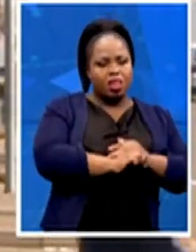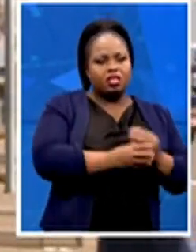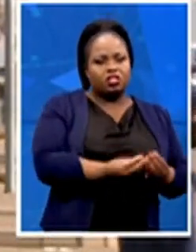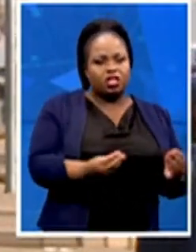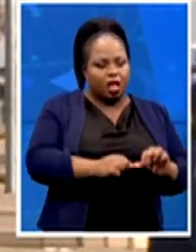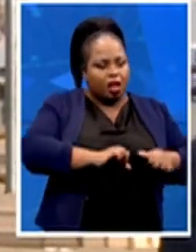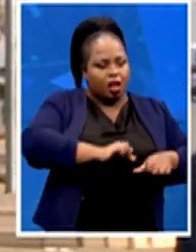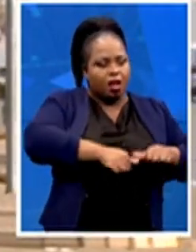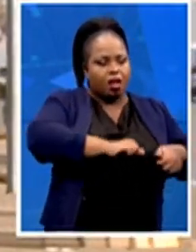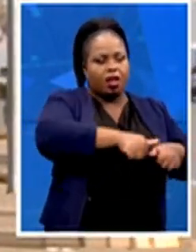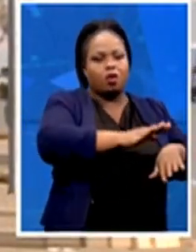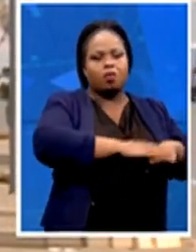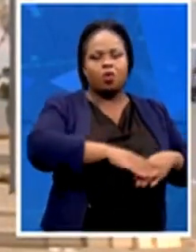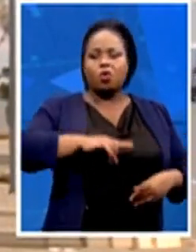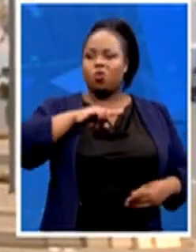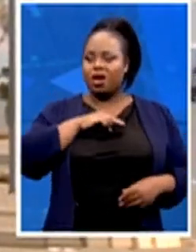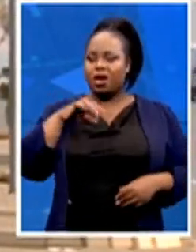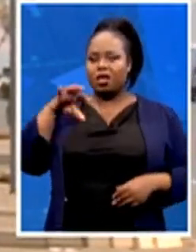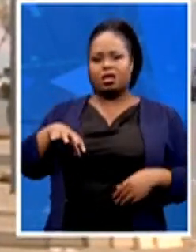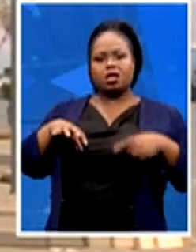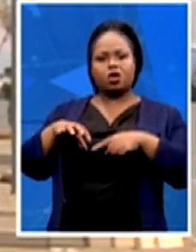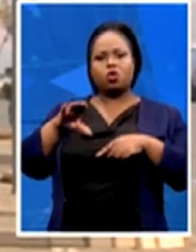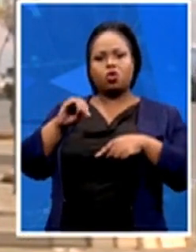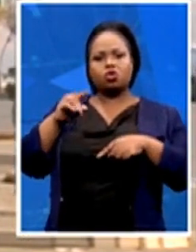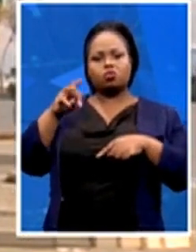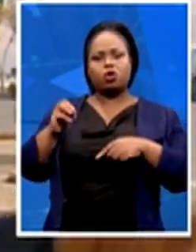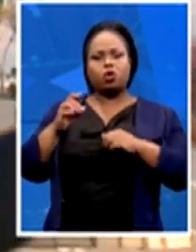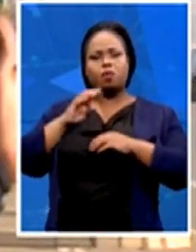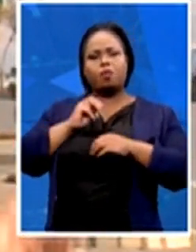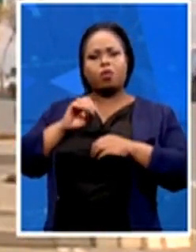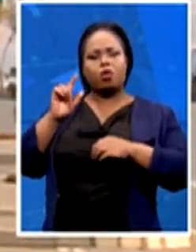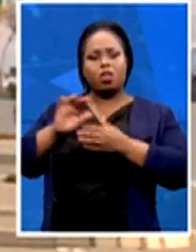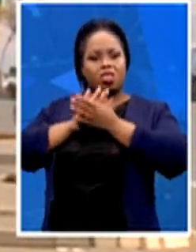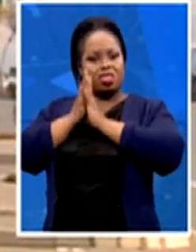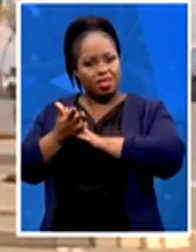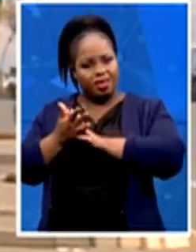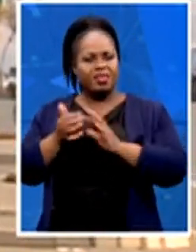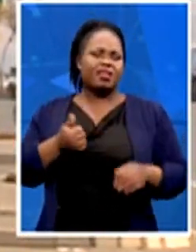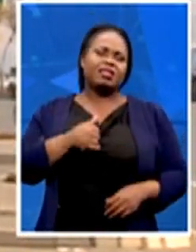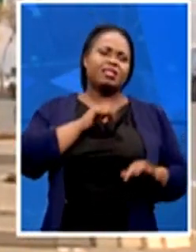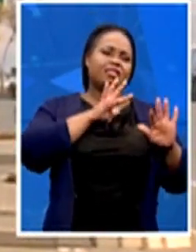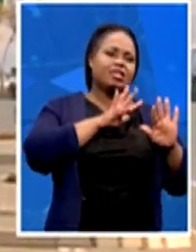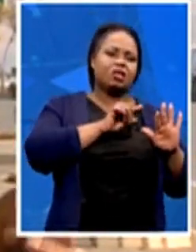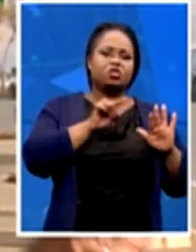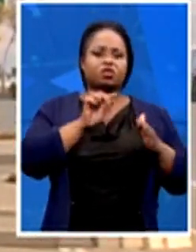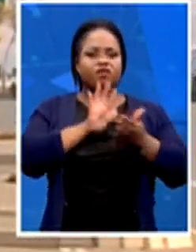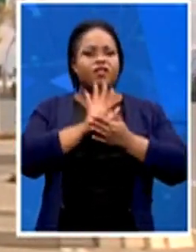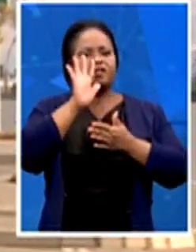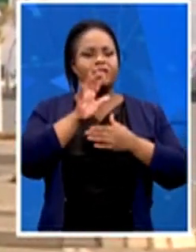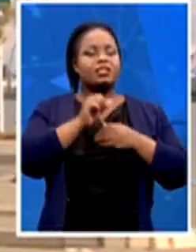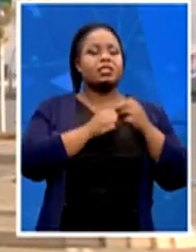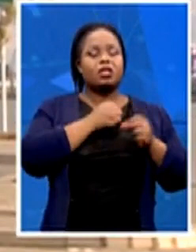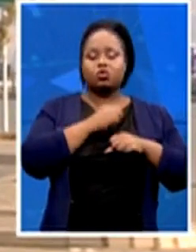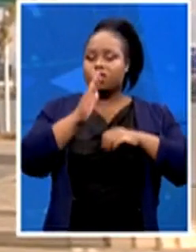Cosmo Mall, it will take almost like 10 years to 15 years to rebuild the whole. And there are people who are working inside